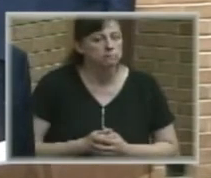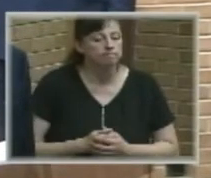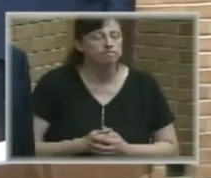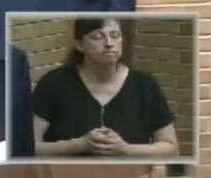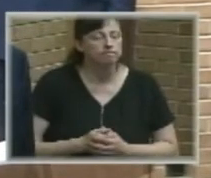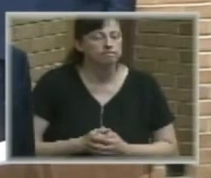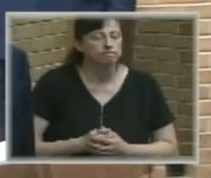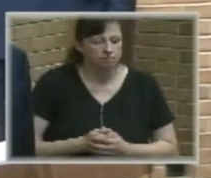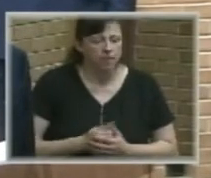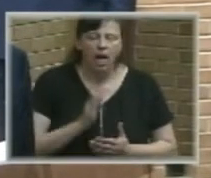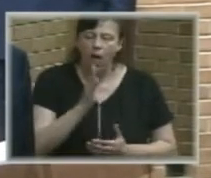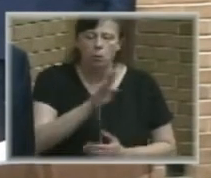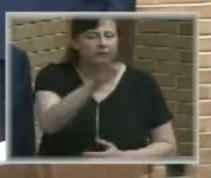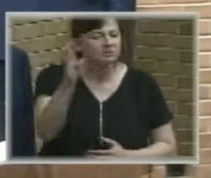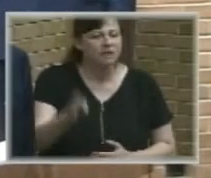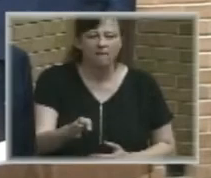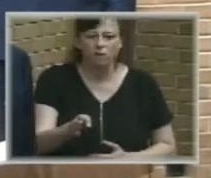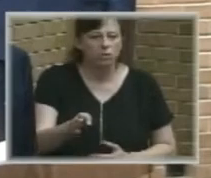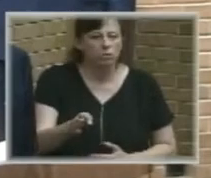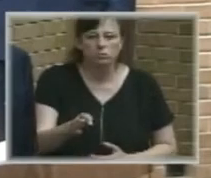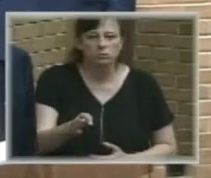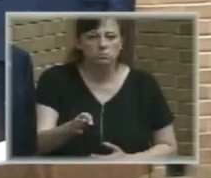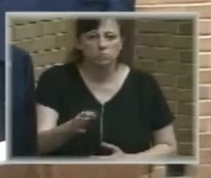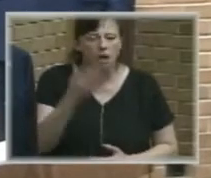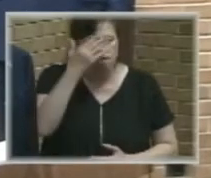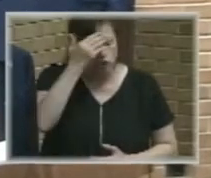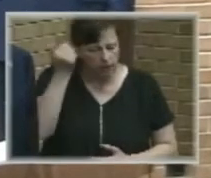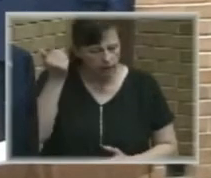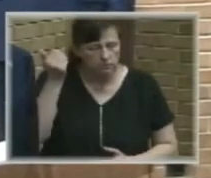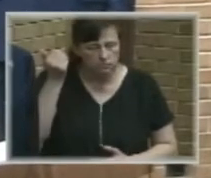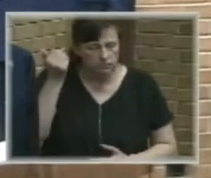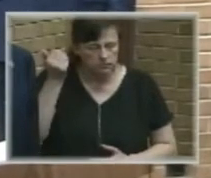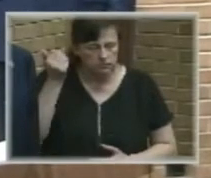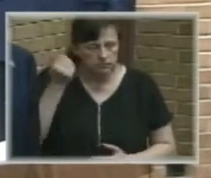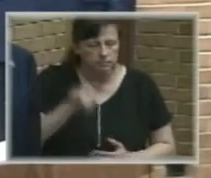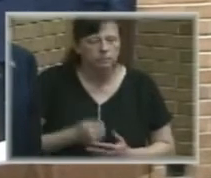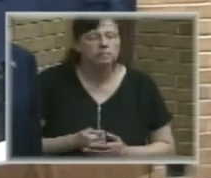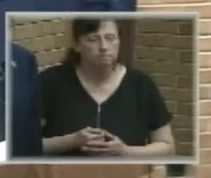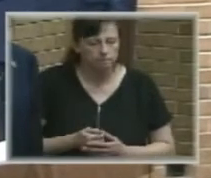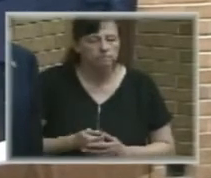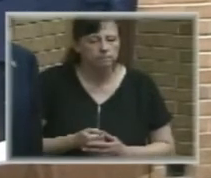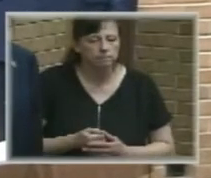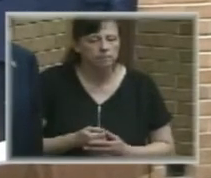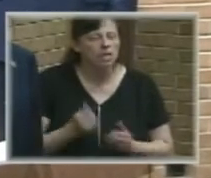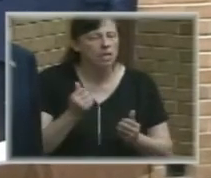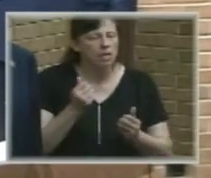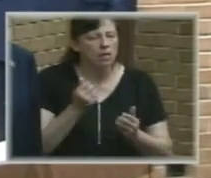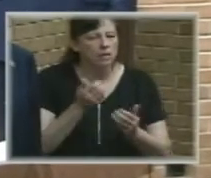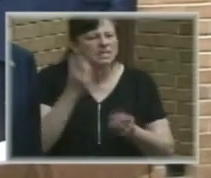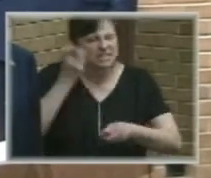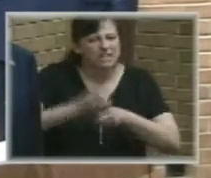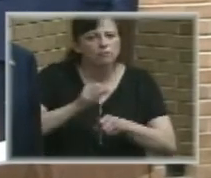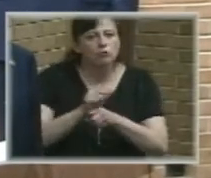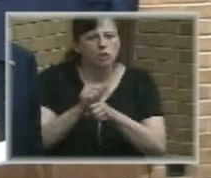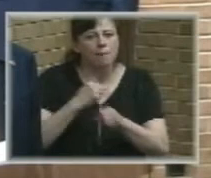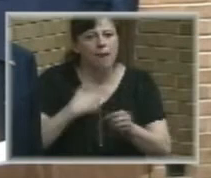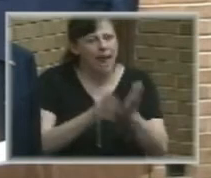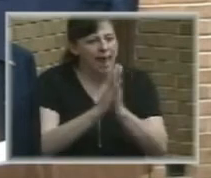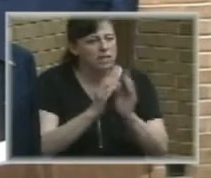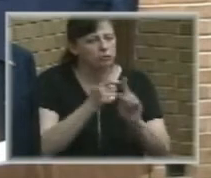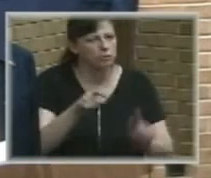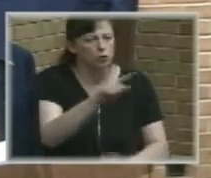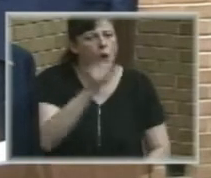said, I will never forget what I ask of you each day, which